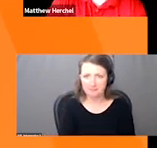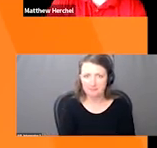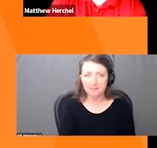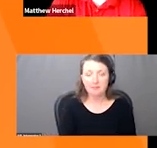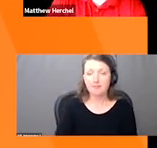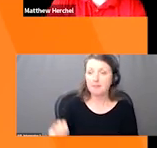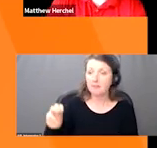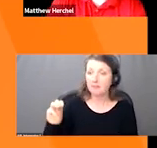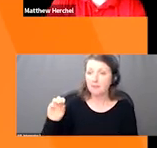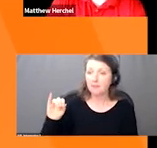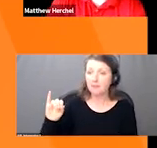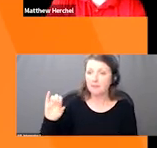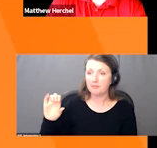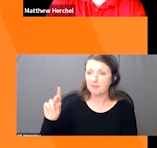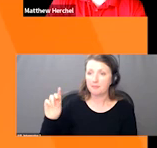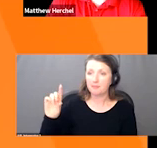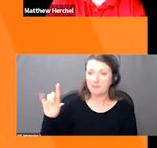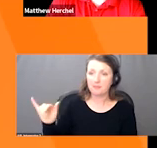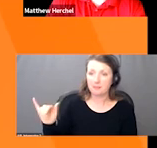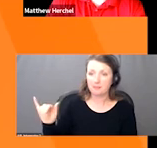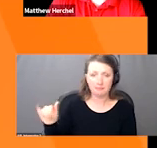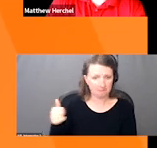Mickey, great.